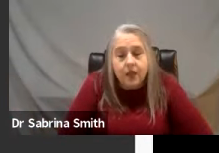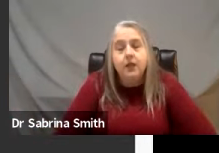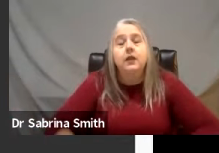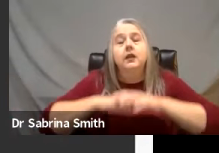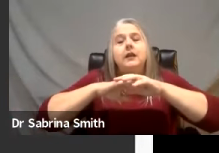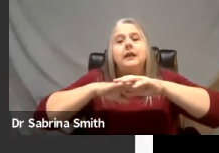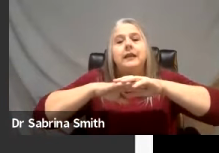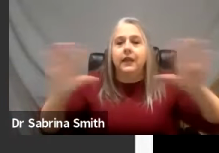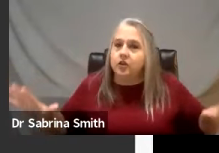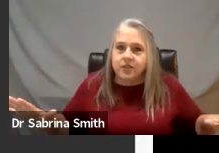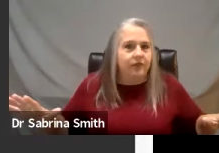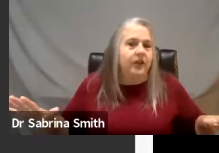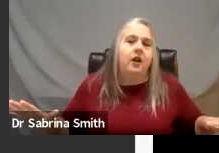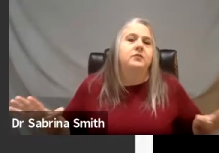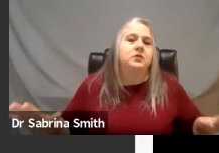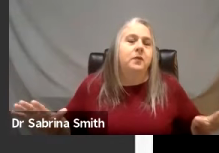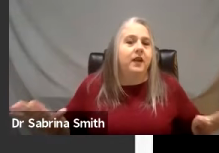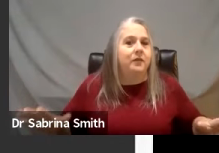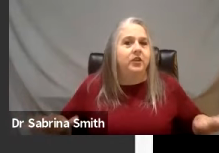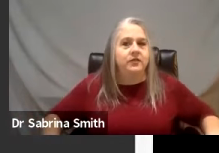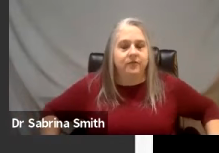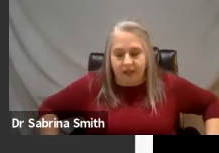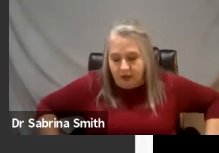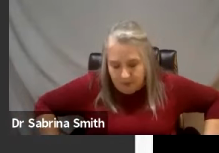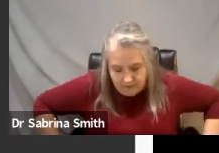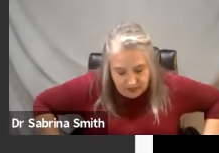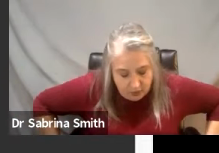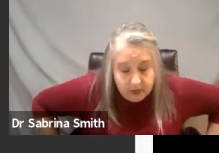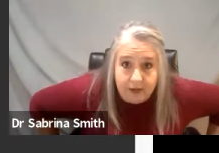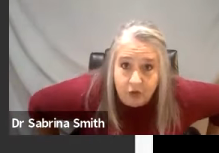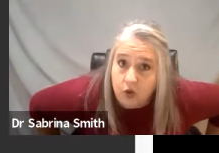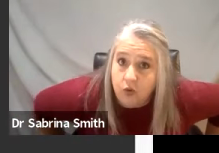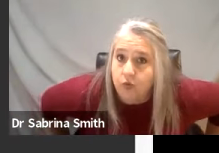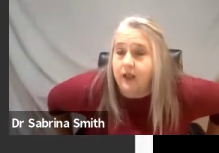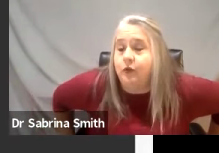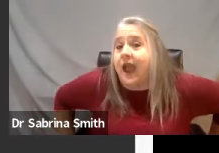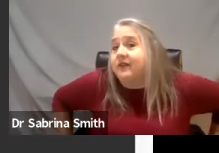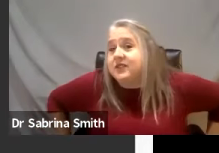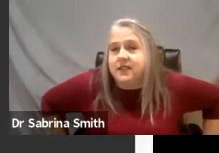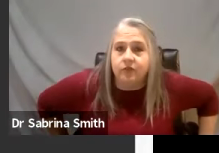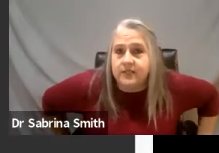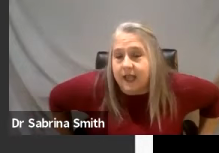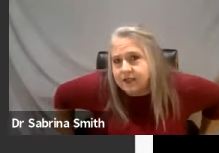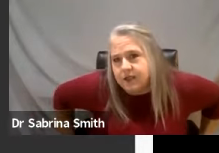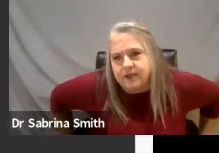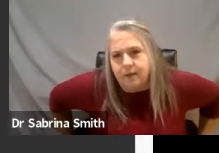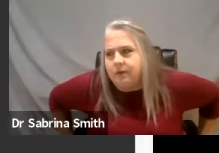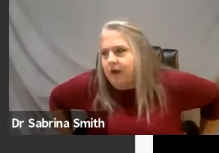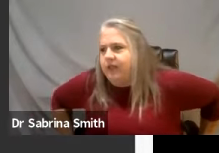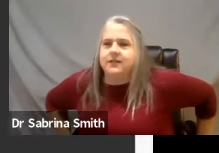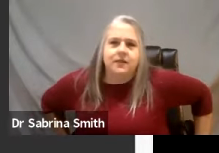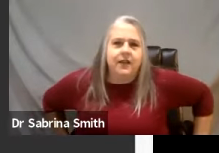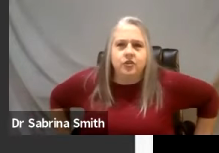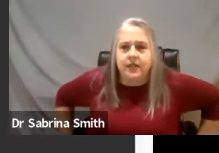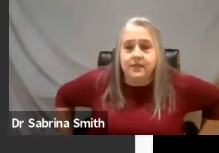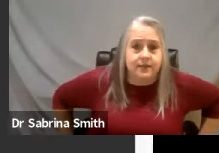is. Get yourself in a comfortable spot of being used to being videoed. If you have to sit for a test, because some of them now, I